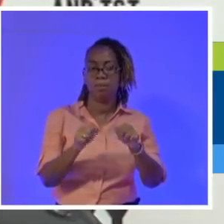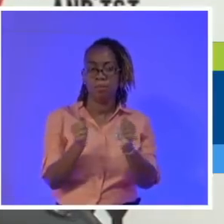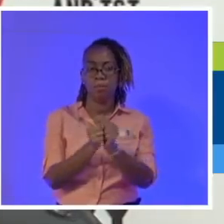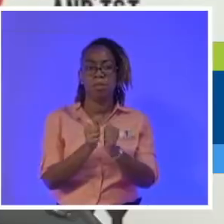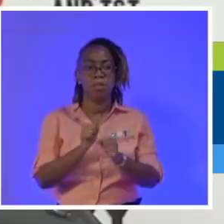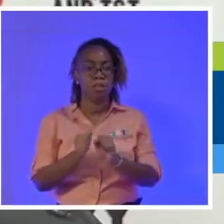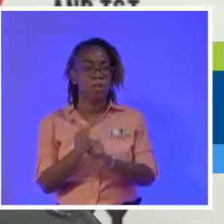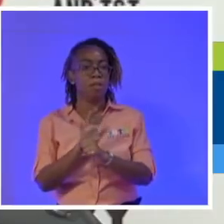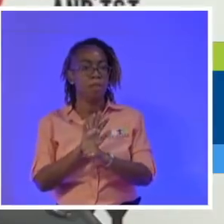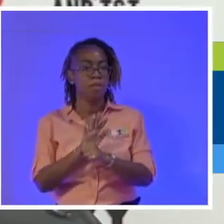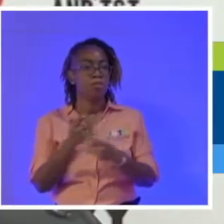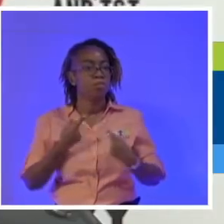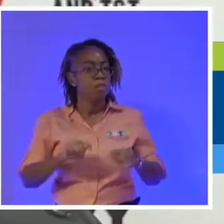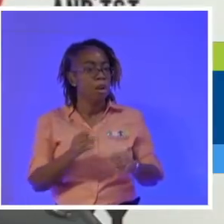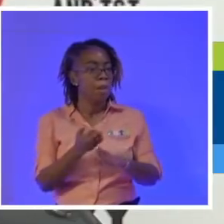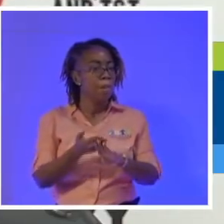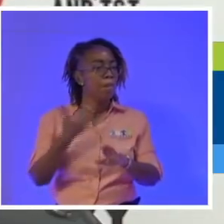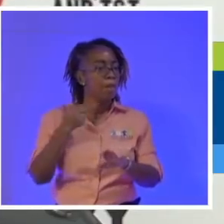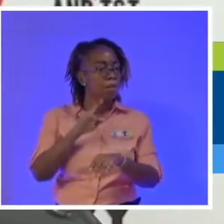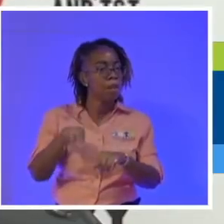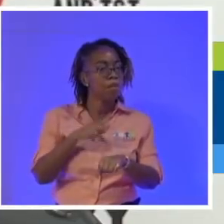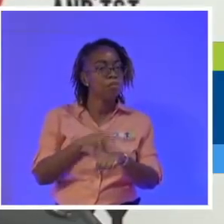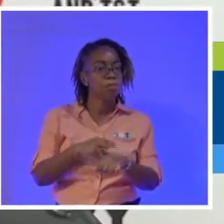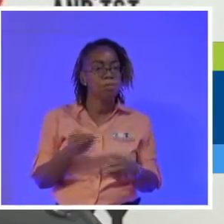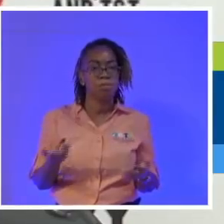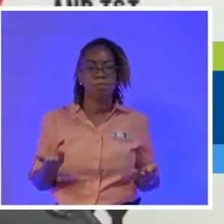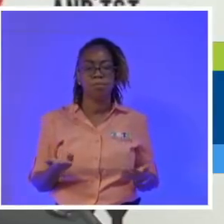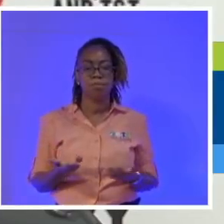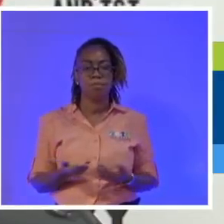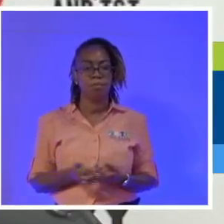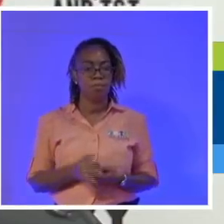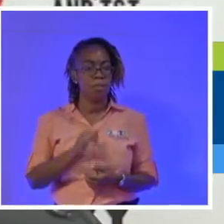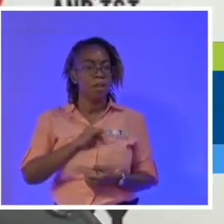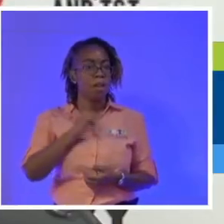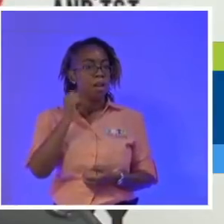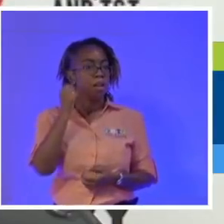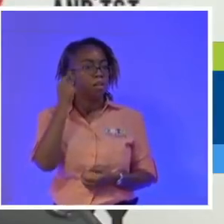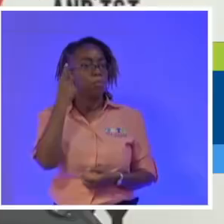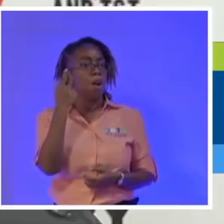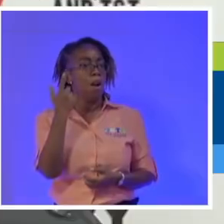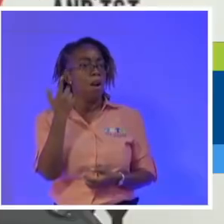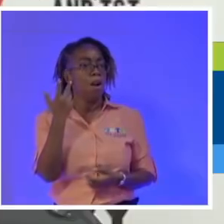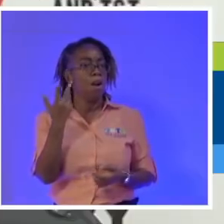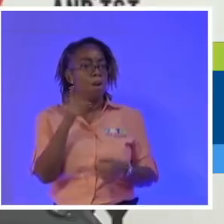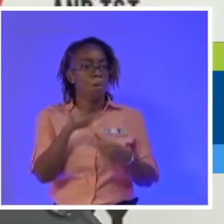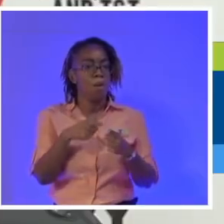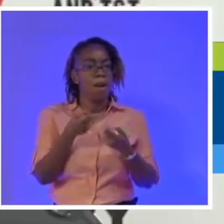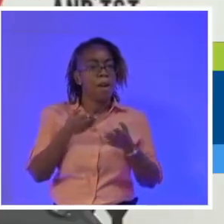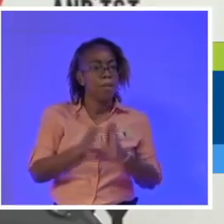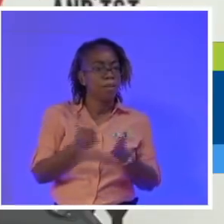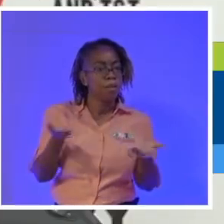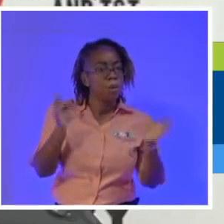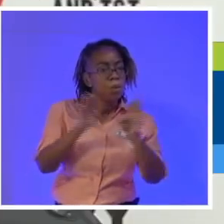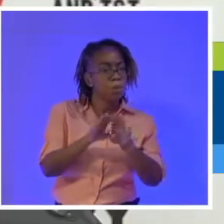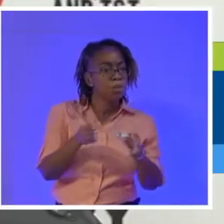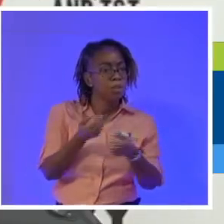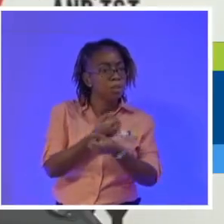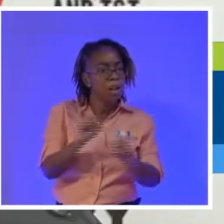virus. I was quite taken aback by that call because who is going to pay the rents? Who is